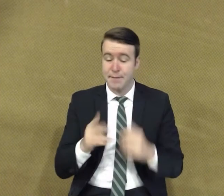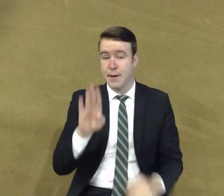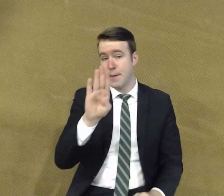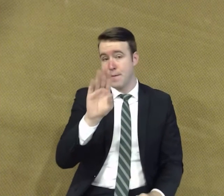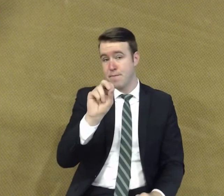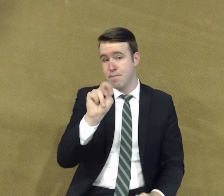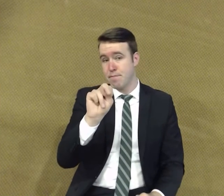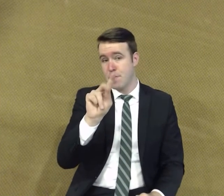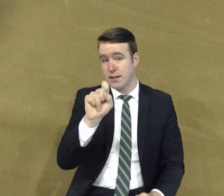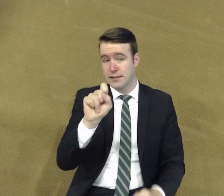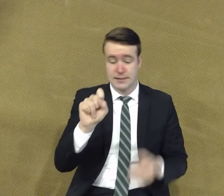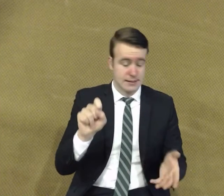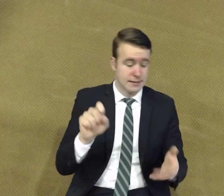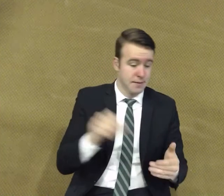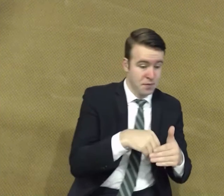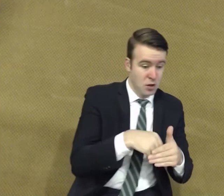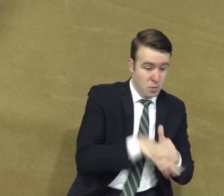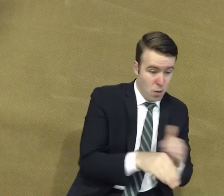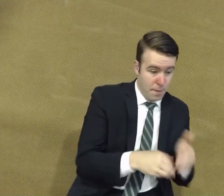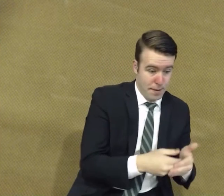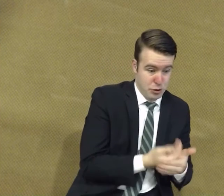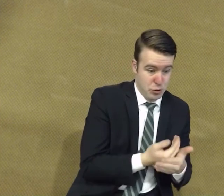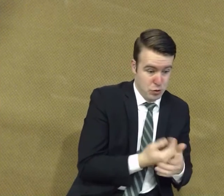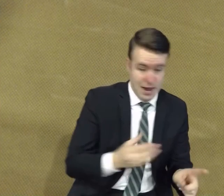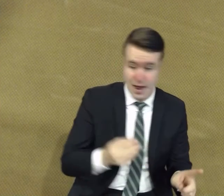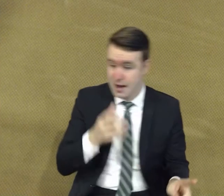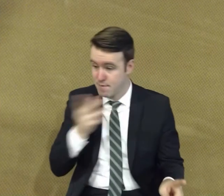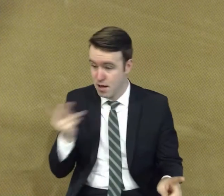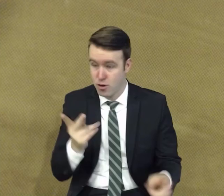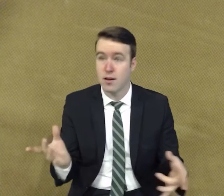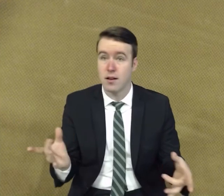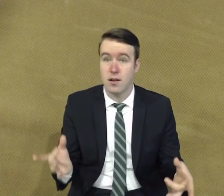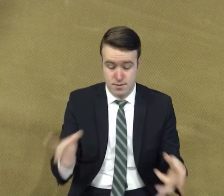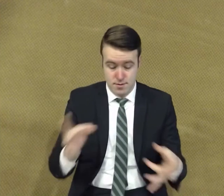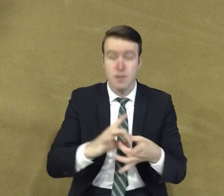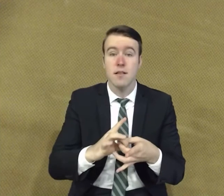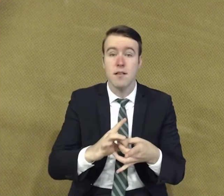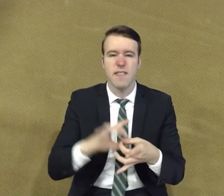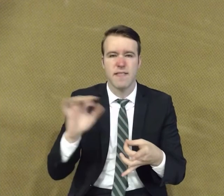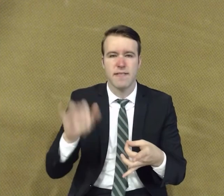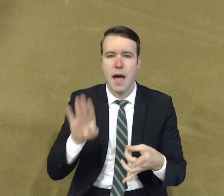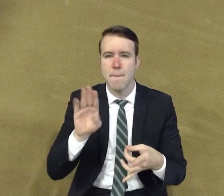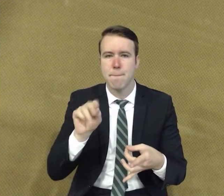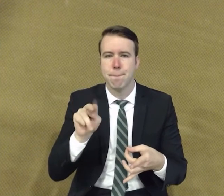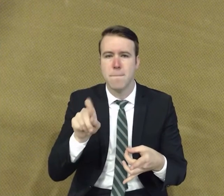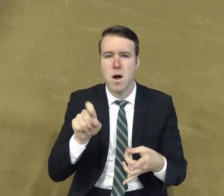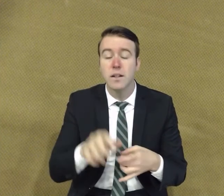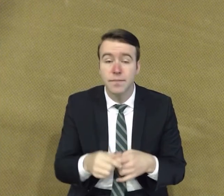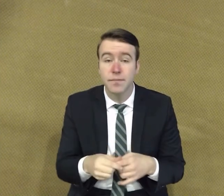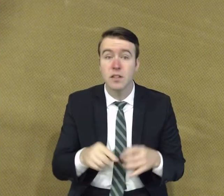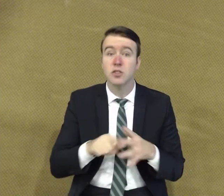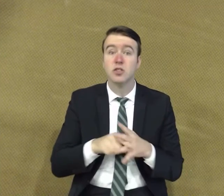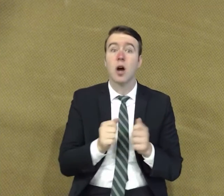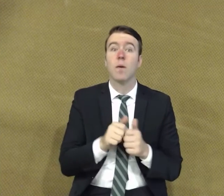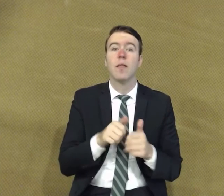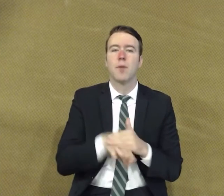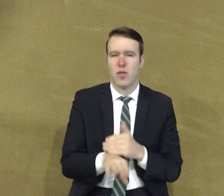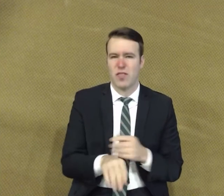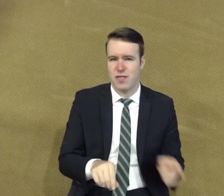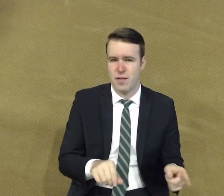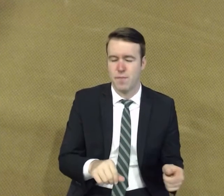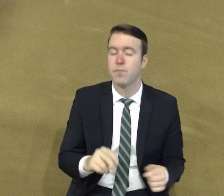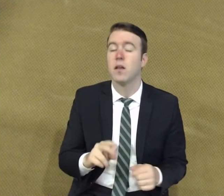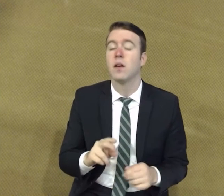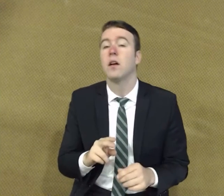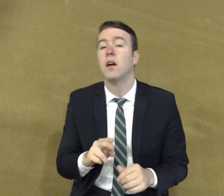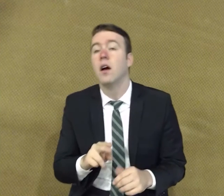bonds that newborn baby and that mother, and from the very time of birth. Of